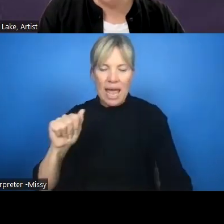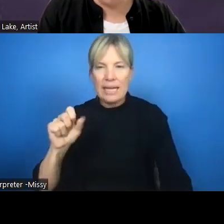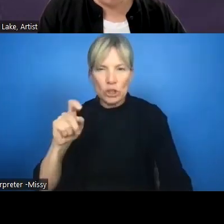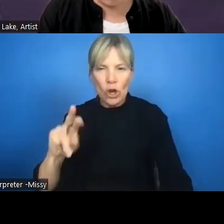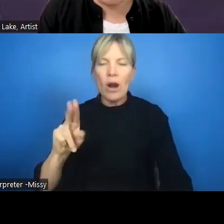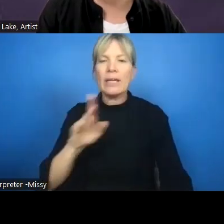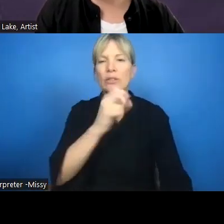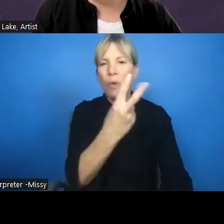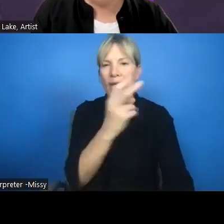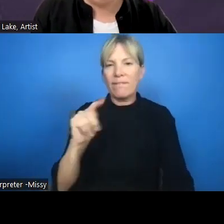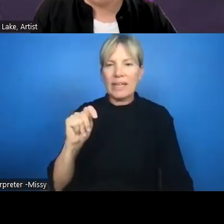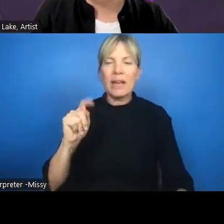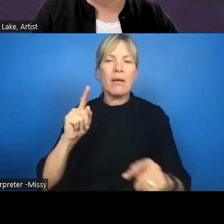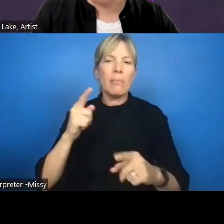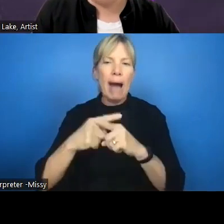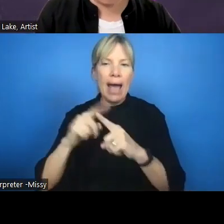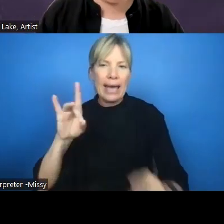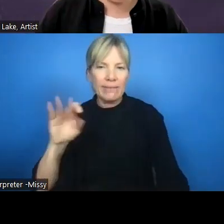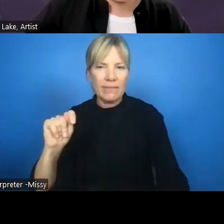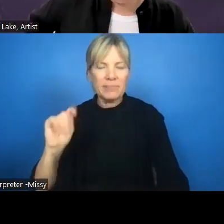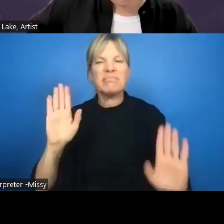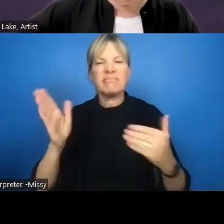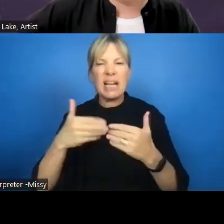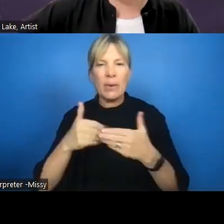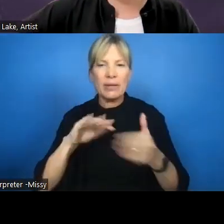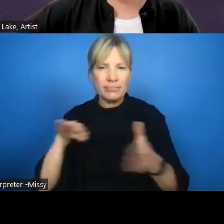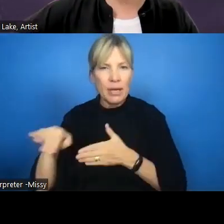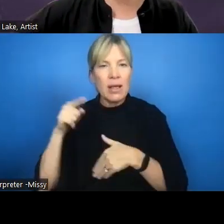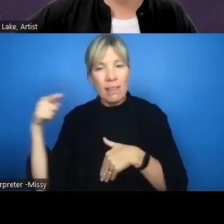anyways, so this is a